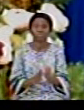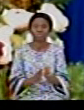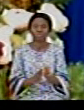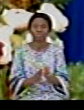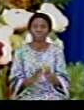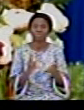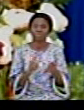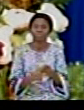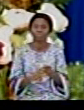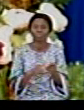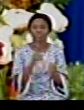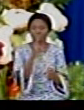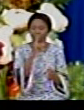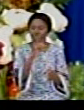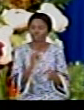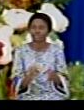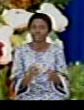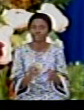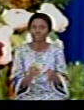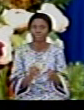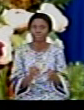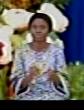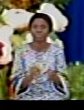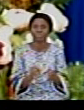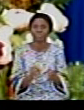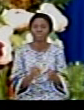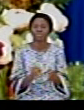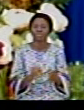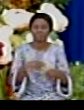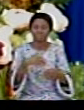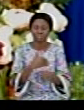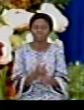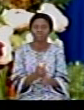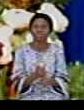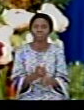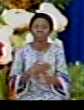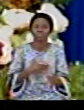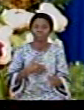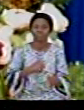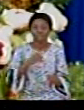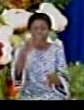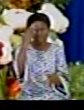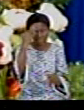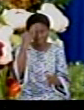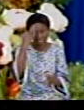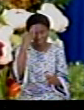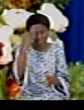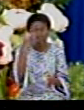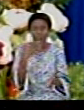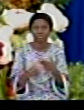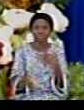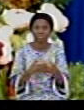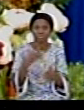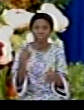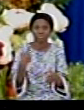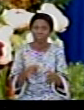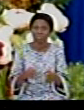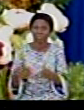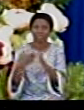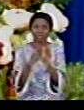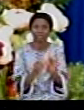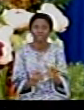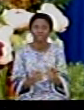truly identify despite whatsoever the leaders are going through. What is being said here and